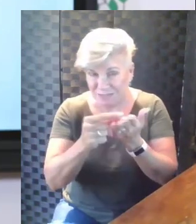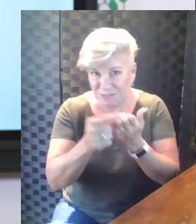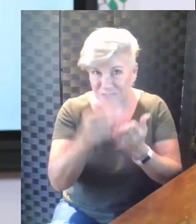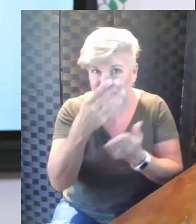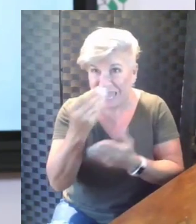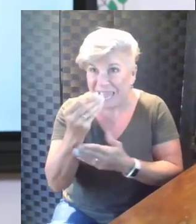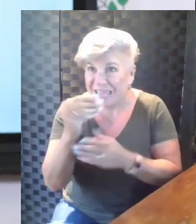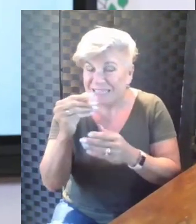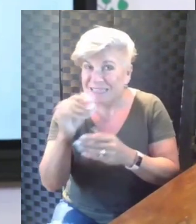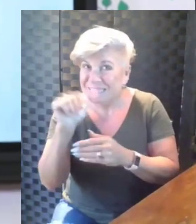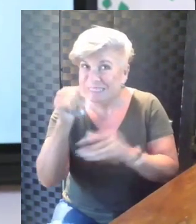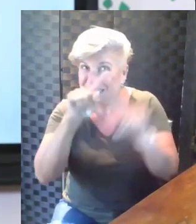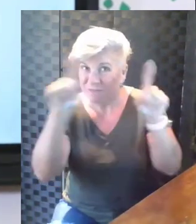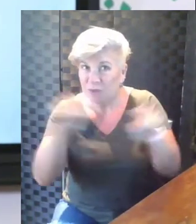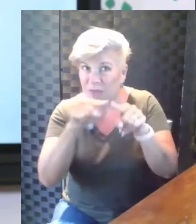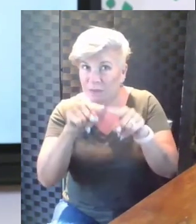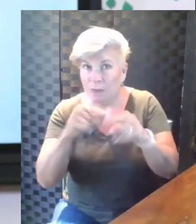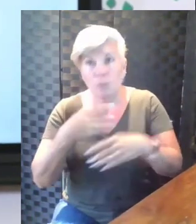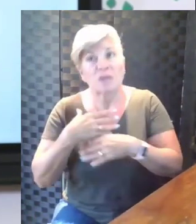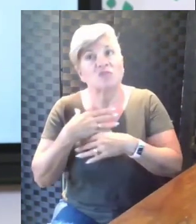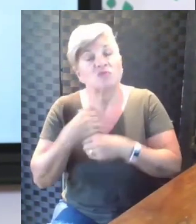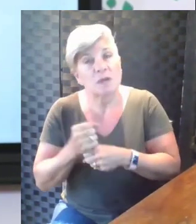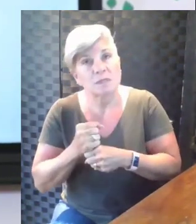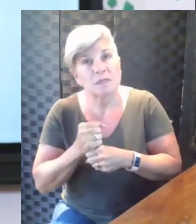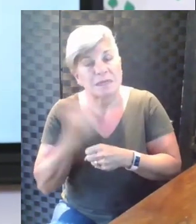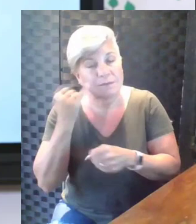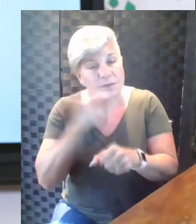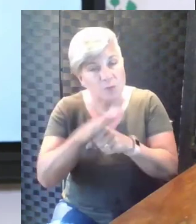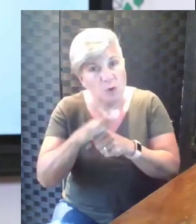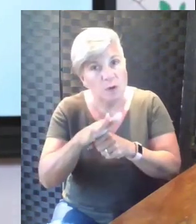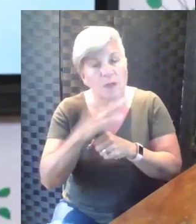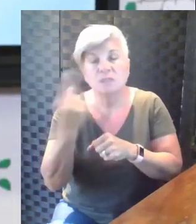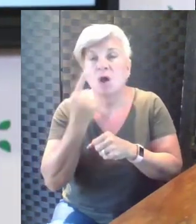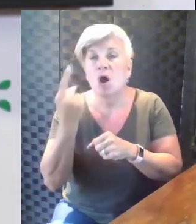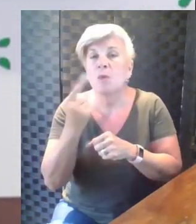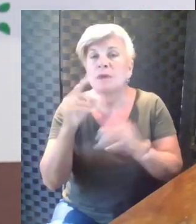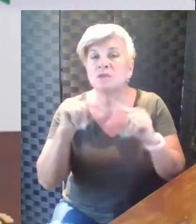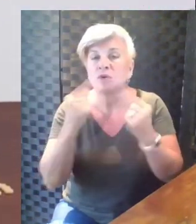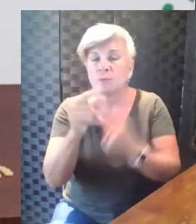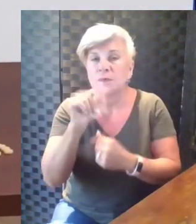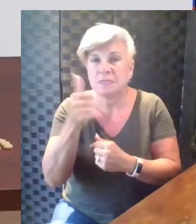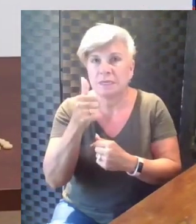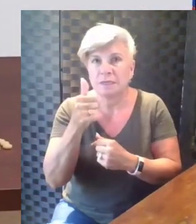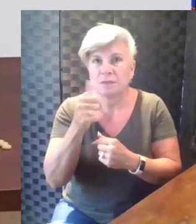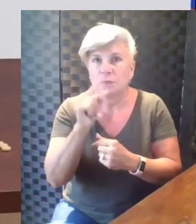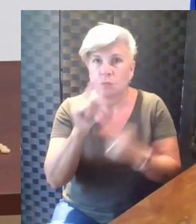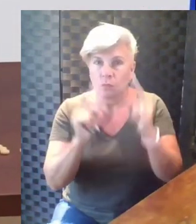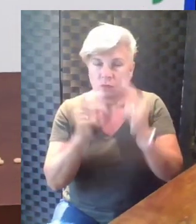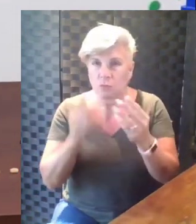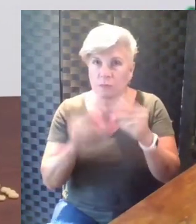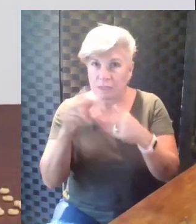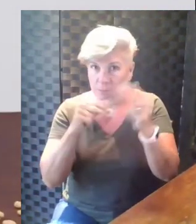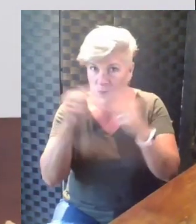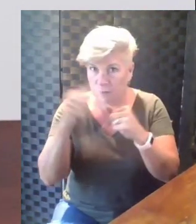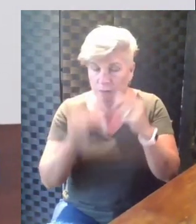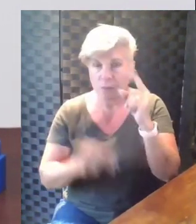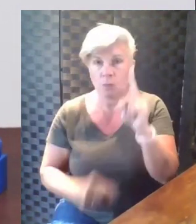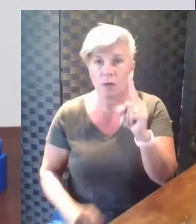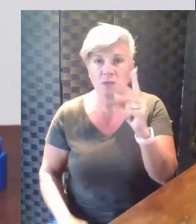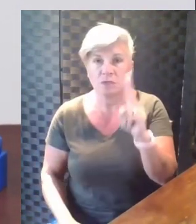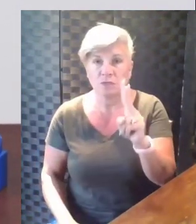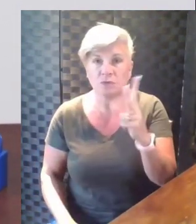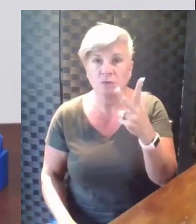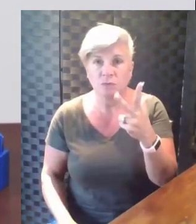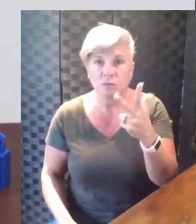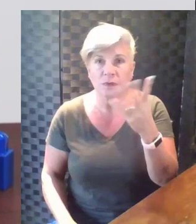trust that when we build our group of 10, that's always going to be 10. So let's build that real quick. So here I have 1, 2,